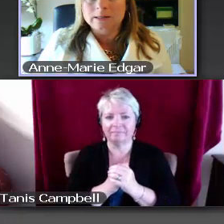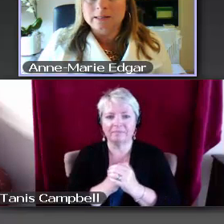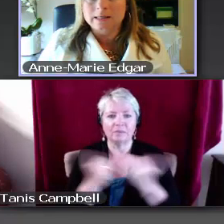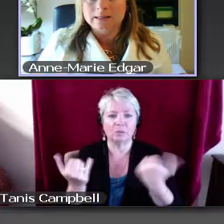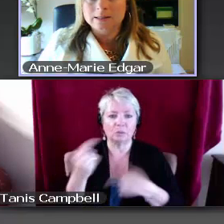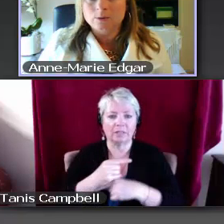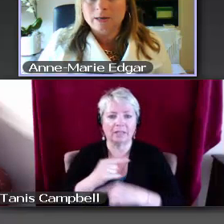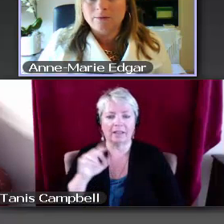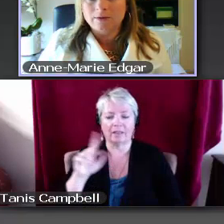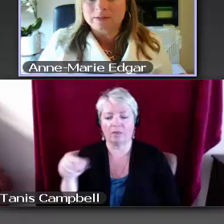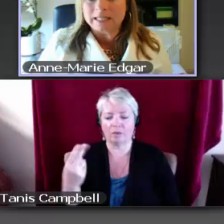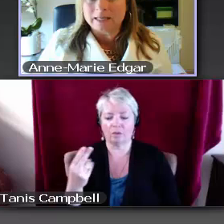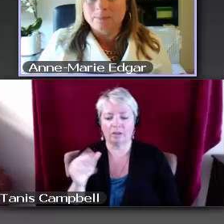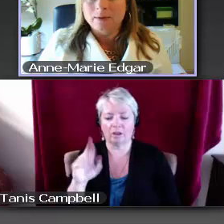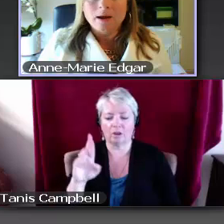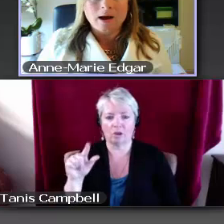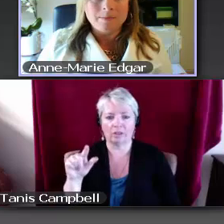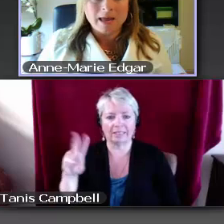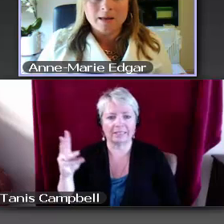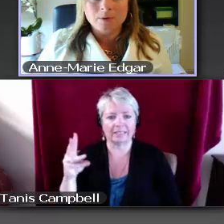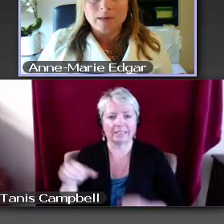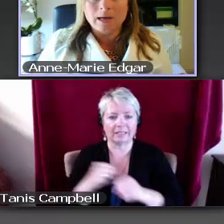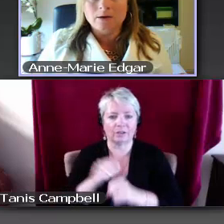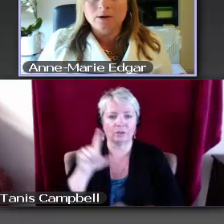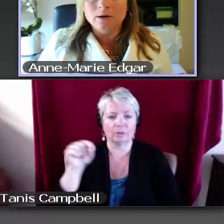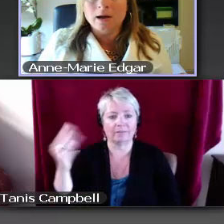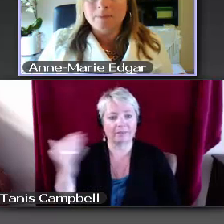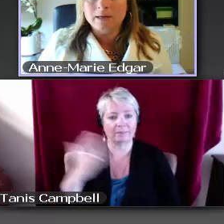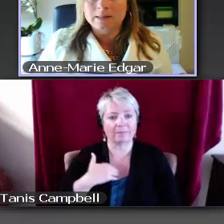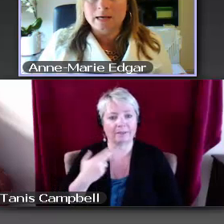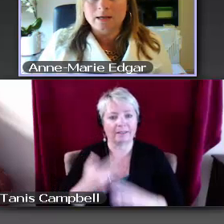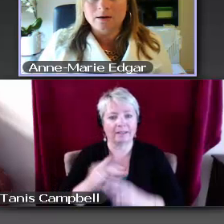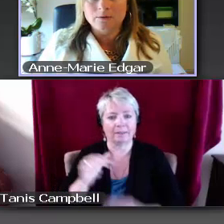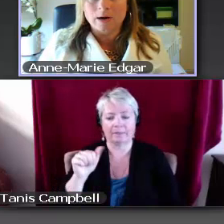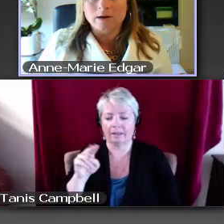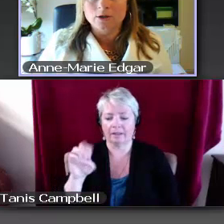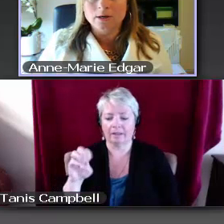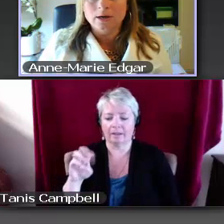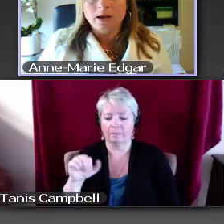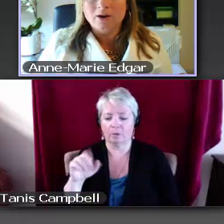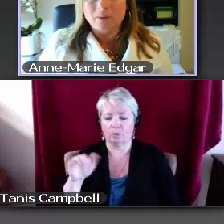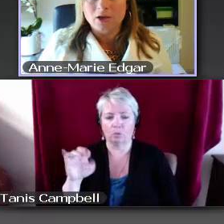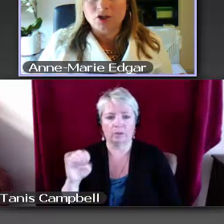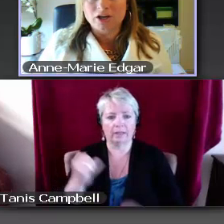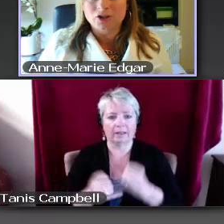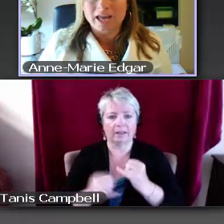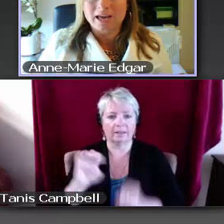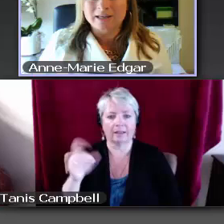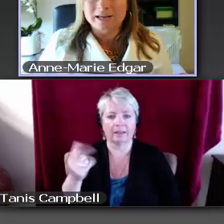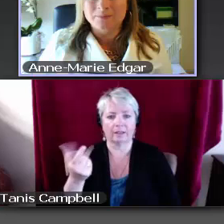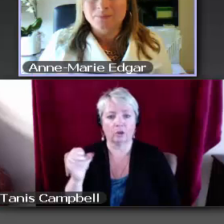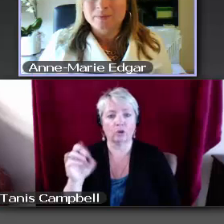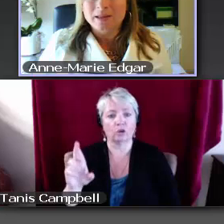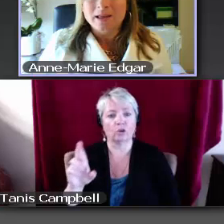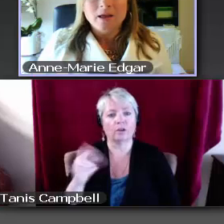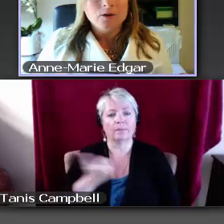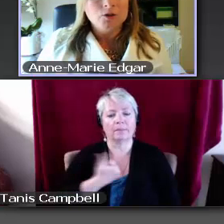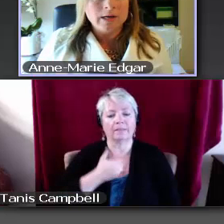Thursday, August the 6th, 2015. I'm Anne-Marie Edgar. I'm the Executive Director of Make a Change